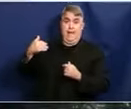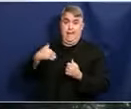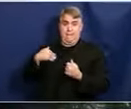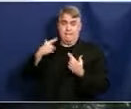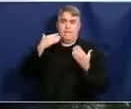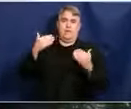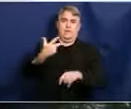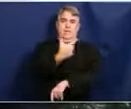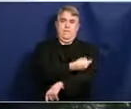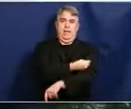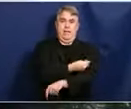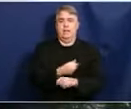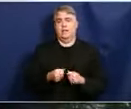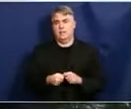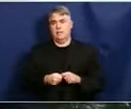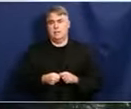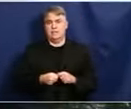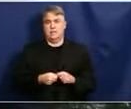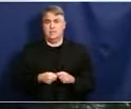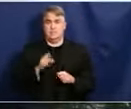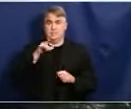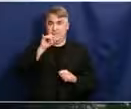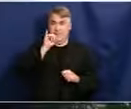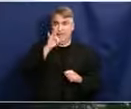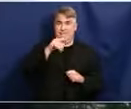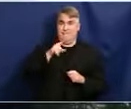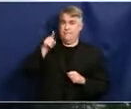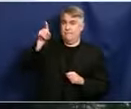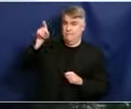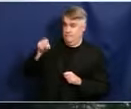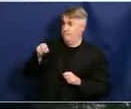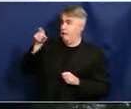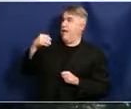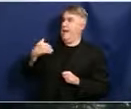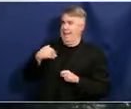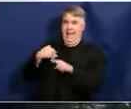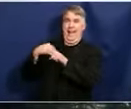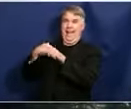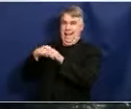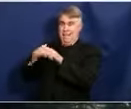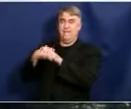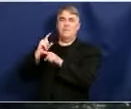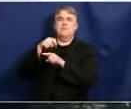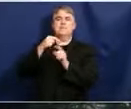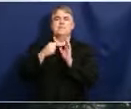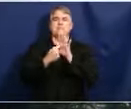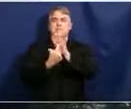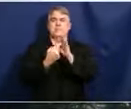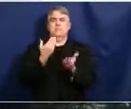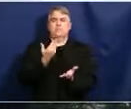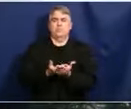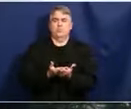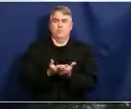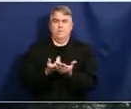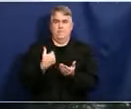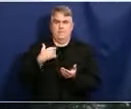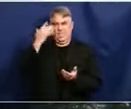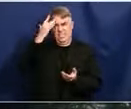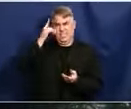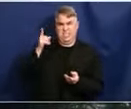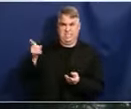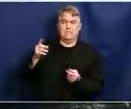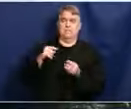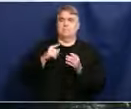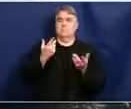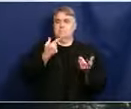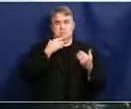at this. Hospitals and clinics reaching out to their patients that they know have underlying health conditions and getting them in.